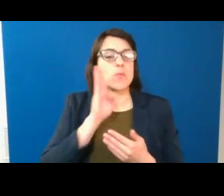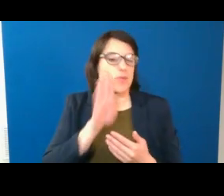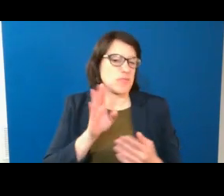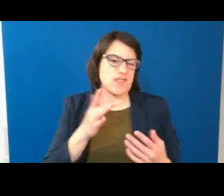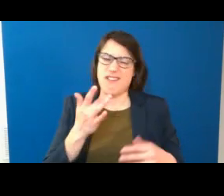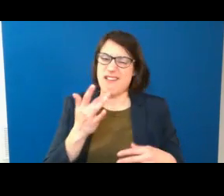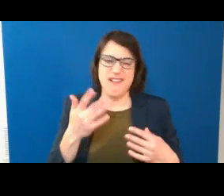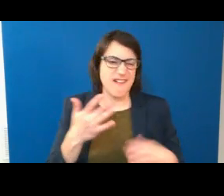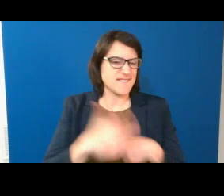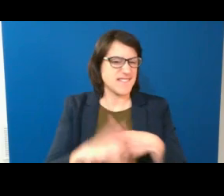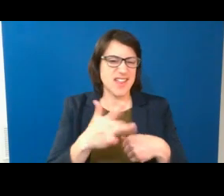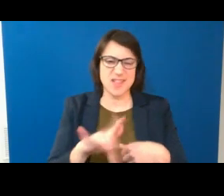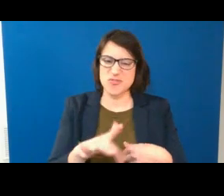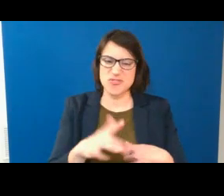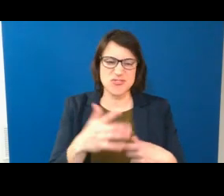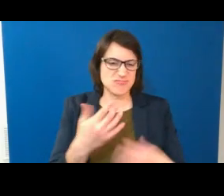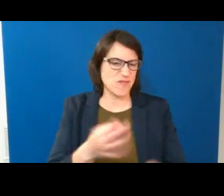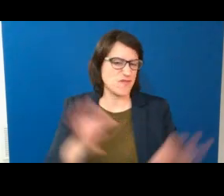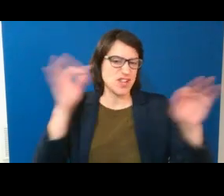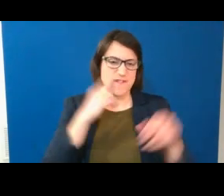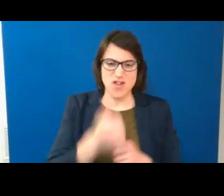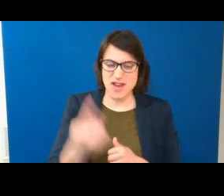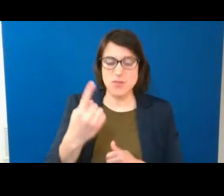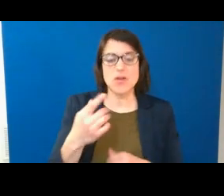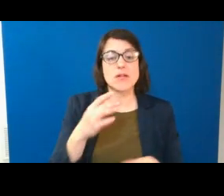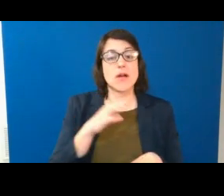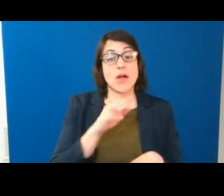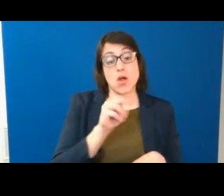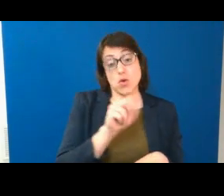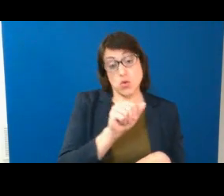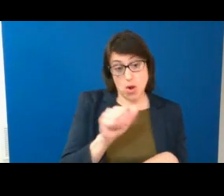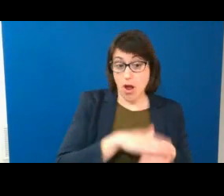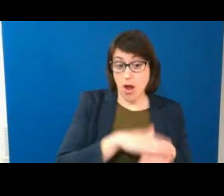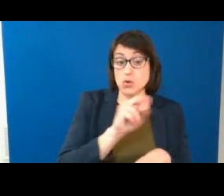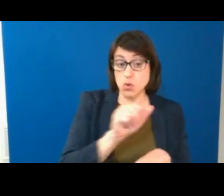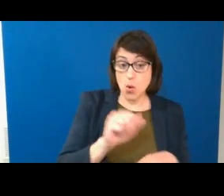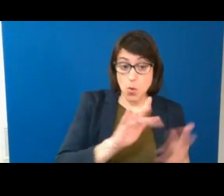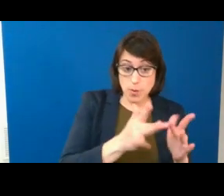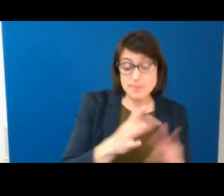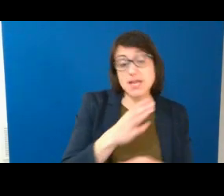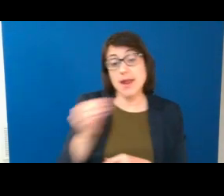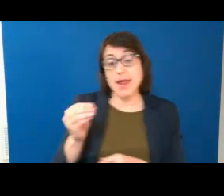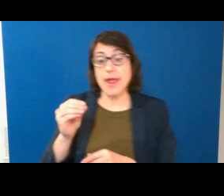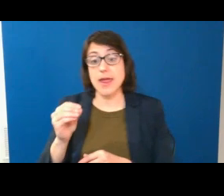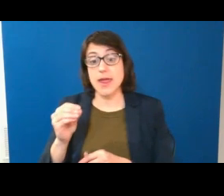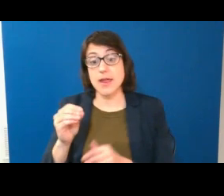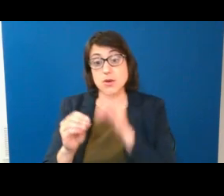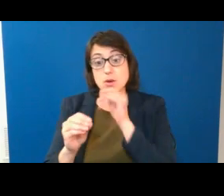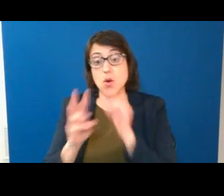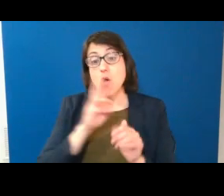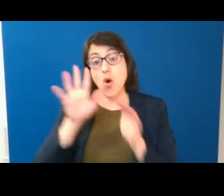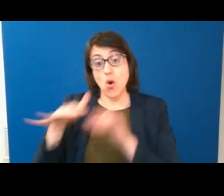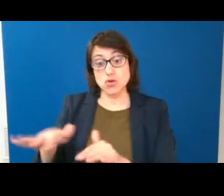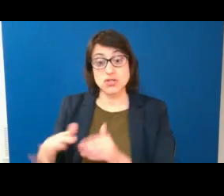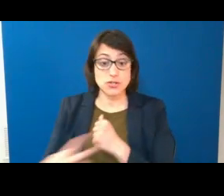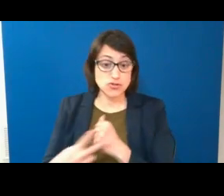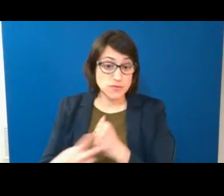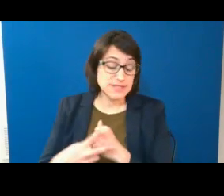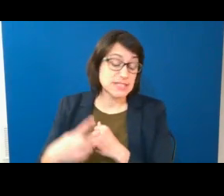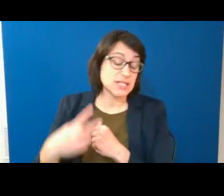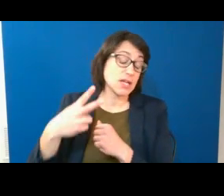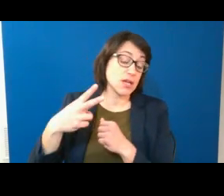Curriculum website, but also on Ocean Conservancy's website. The idea is we want to not only, pick it up and move